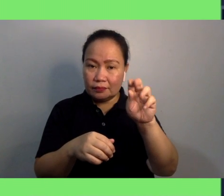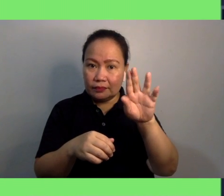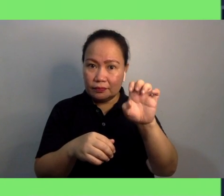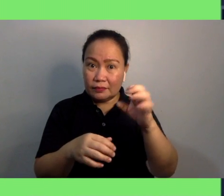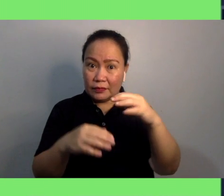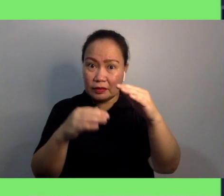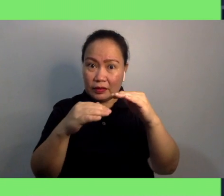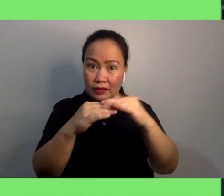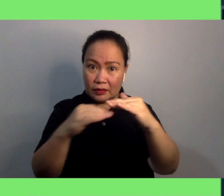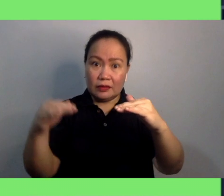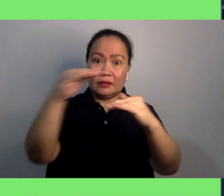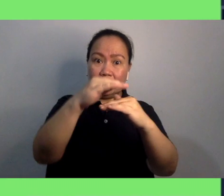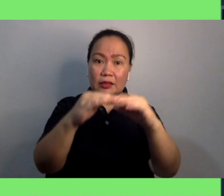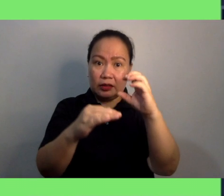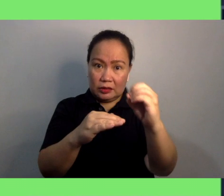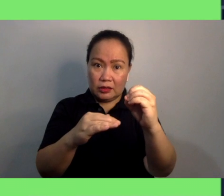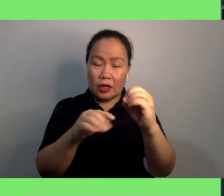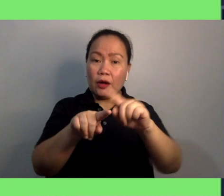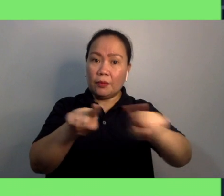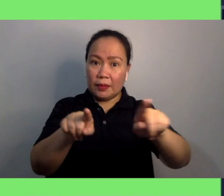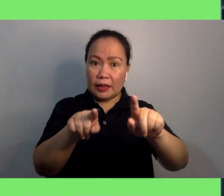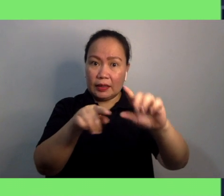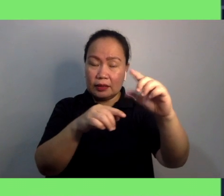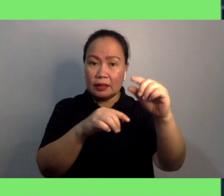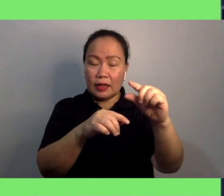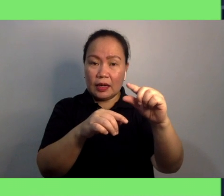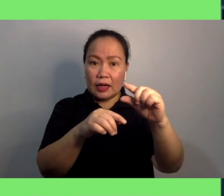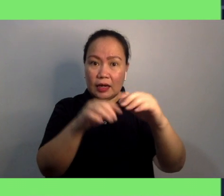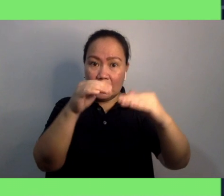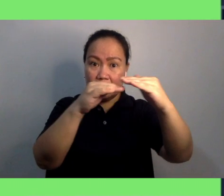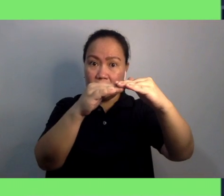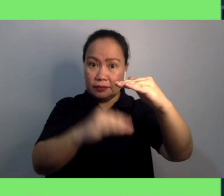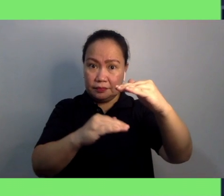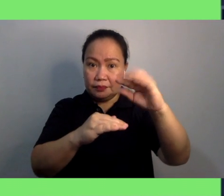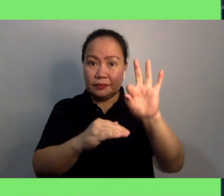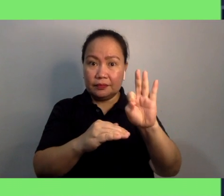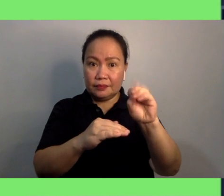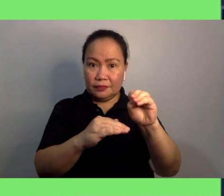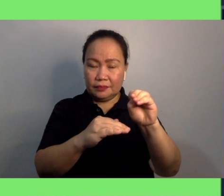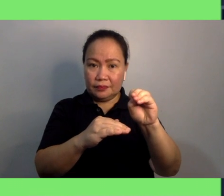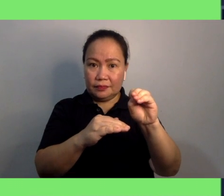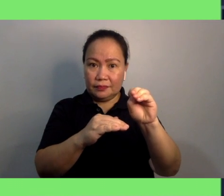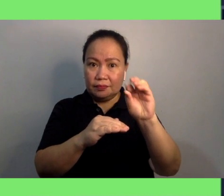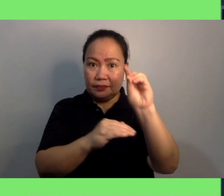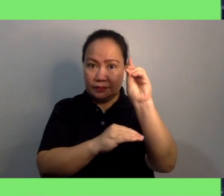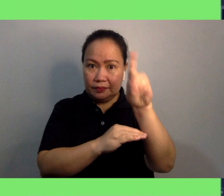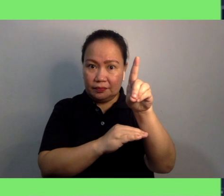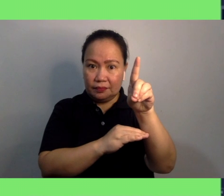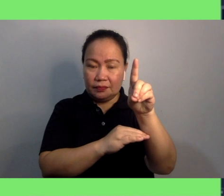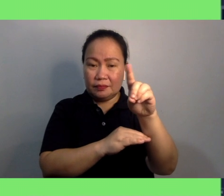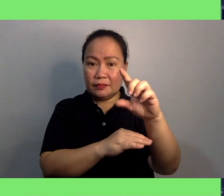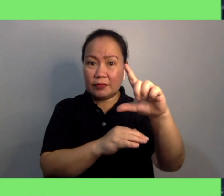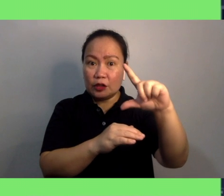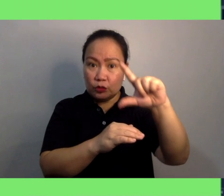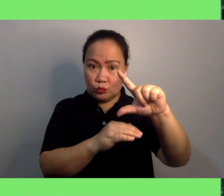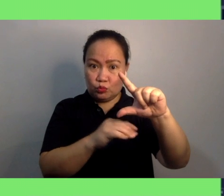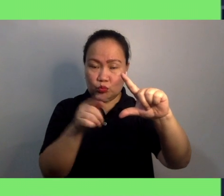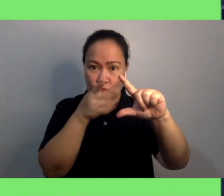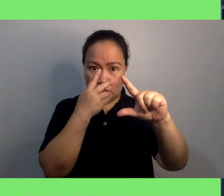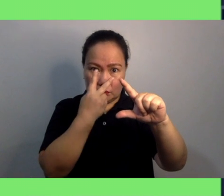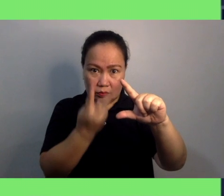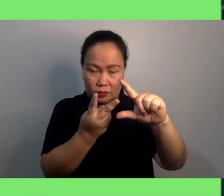0 degree but less than 90 degrees. So this is the illustrations of acute angle. So madali nyo